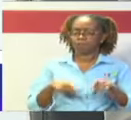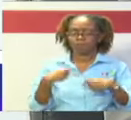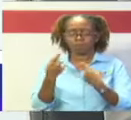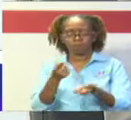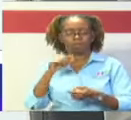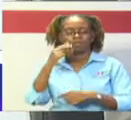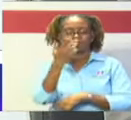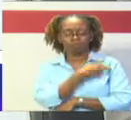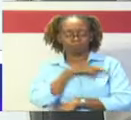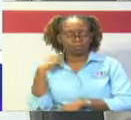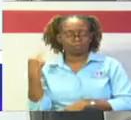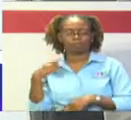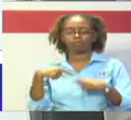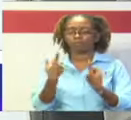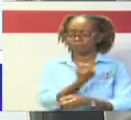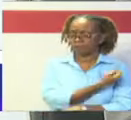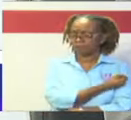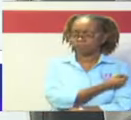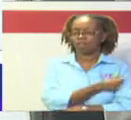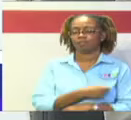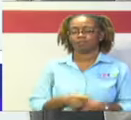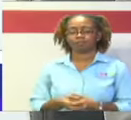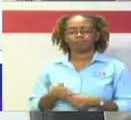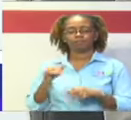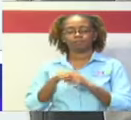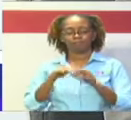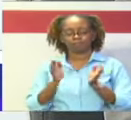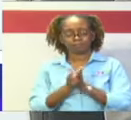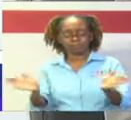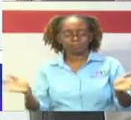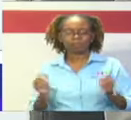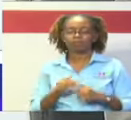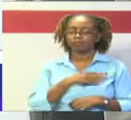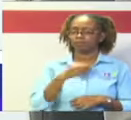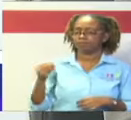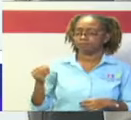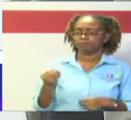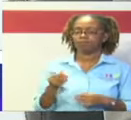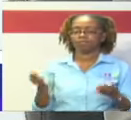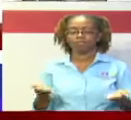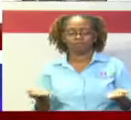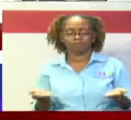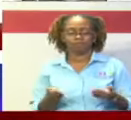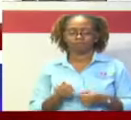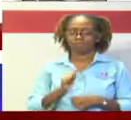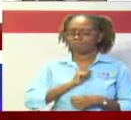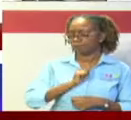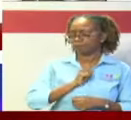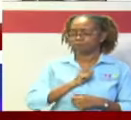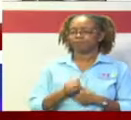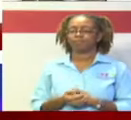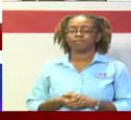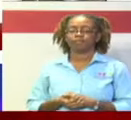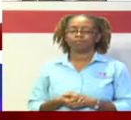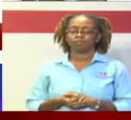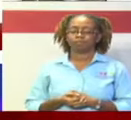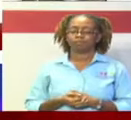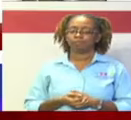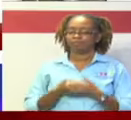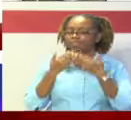risk of transmission in the population as much as possible. Hopefully that clarifies. Thank you very much, Dr.